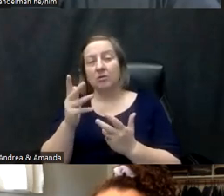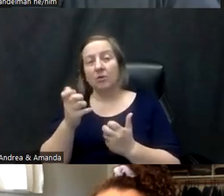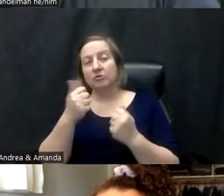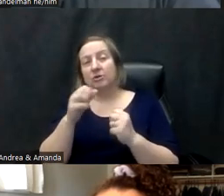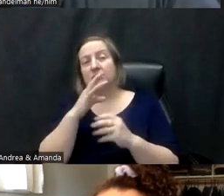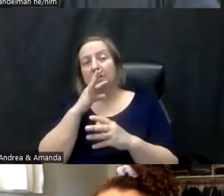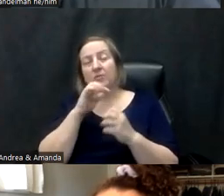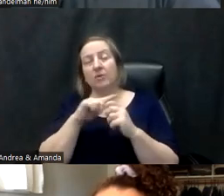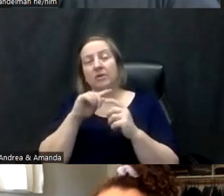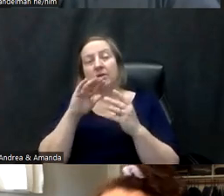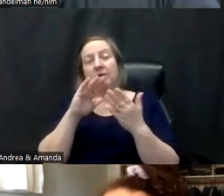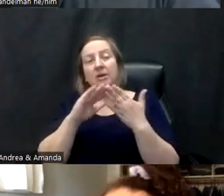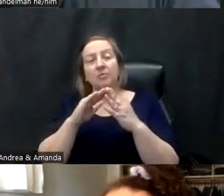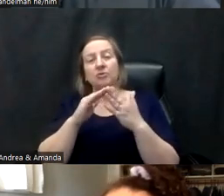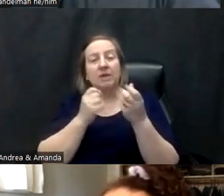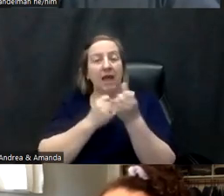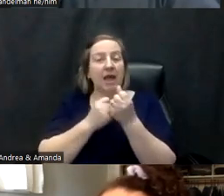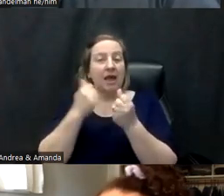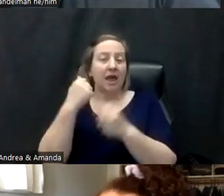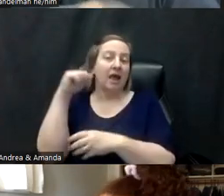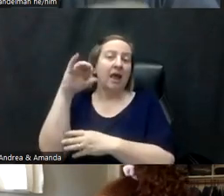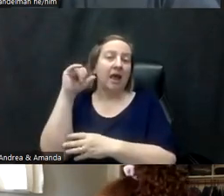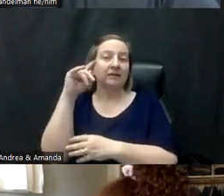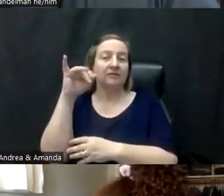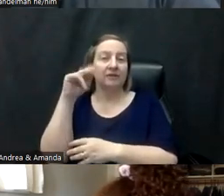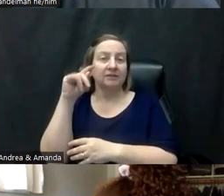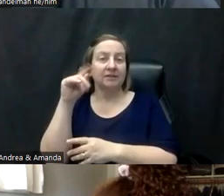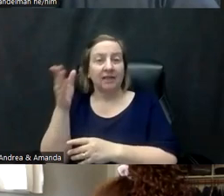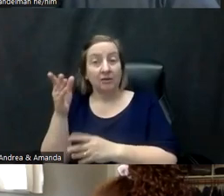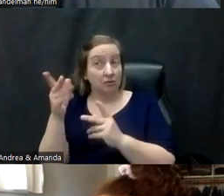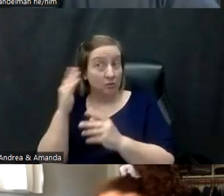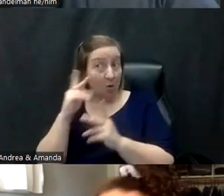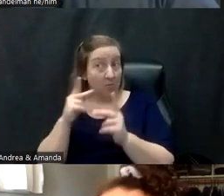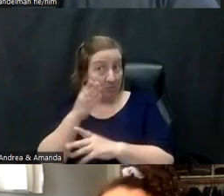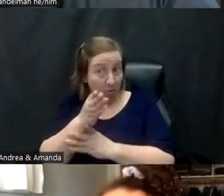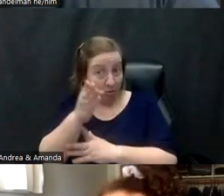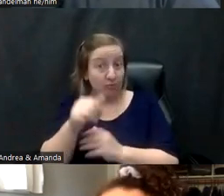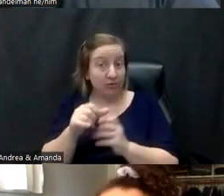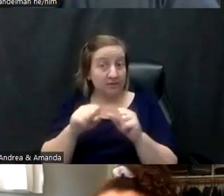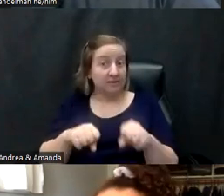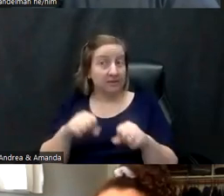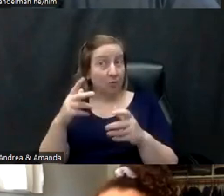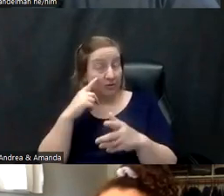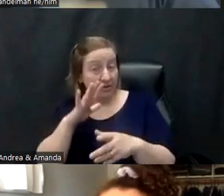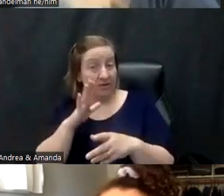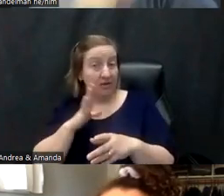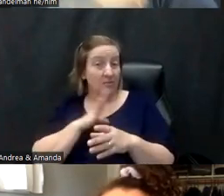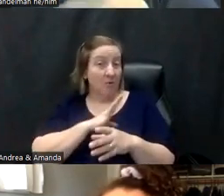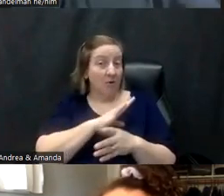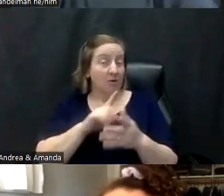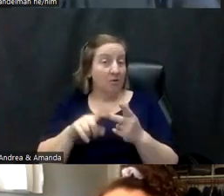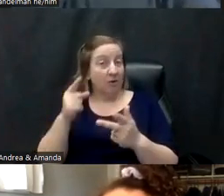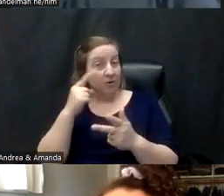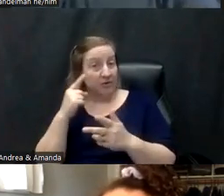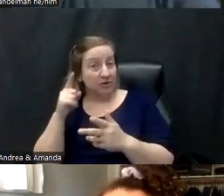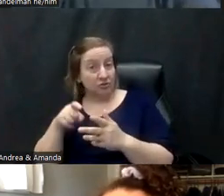community activists in those jurisdictions to say, okay, do you know people went through here? How have you gone through it? What do you think about this oversight board? And what do you think? What do you think